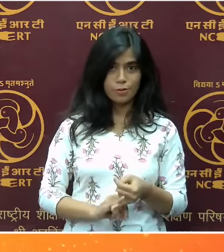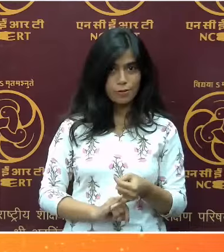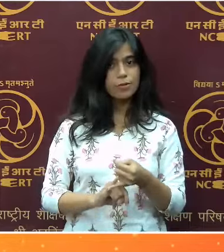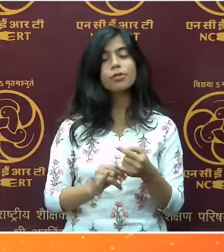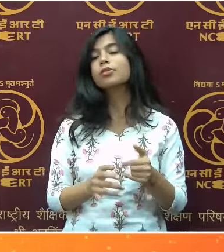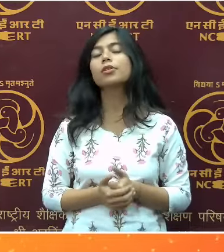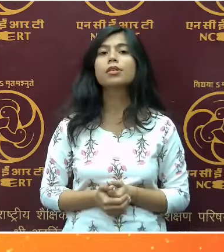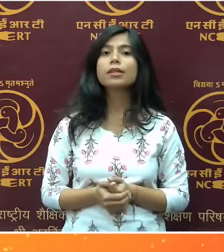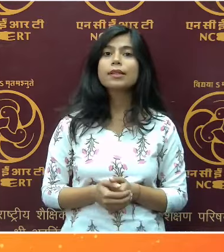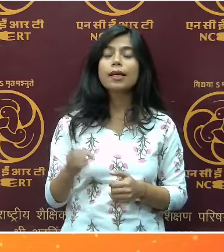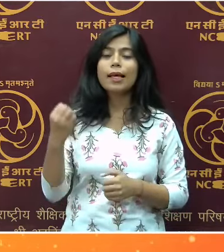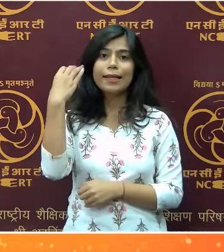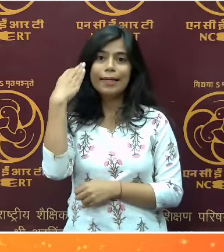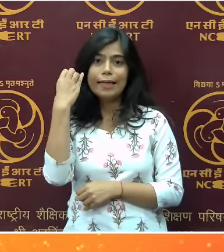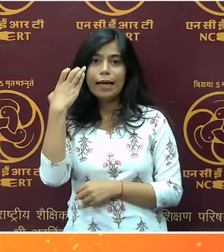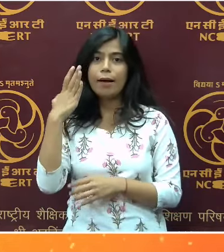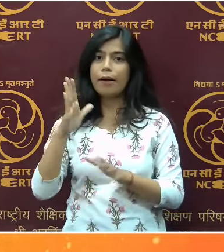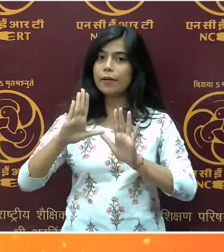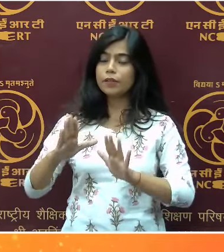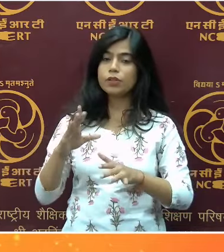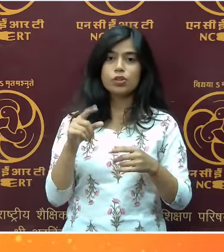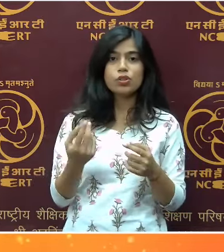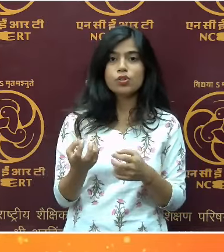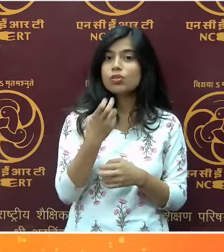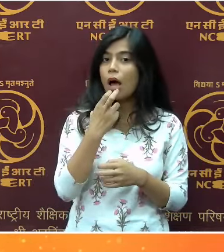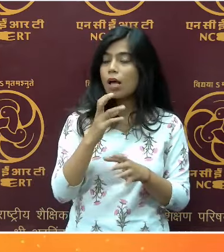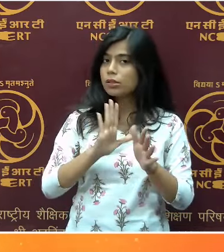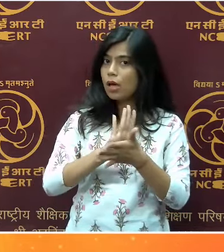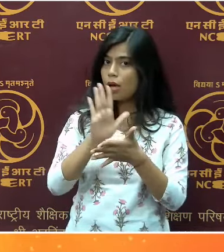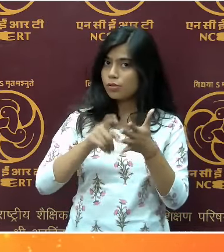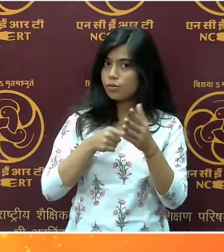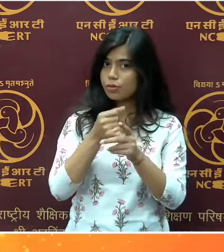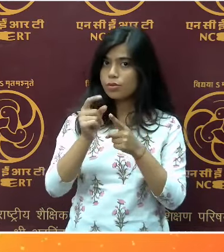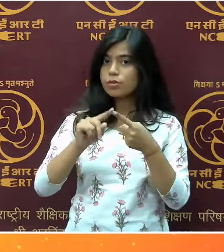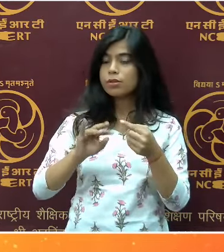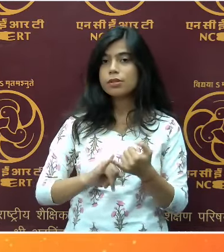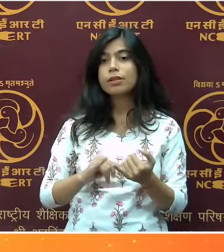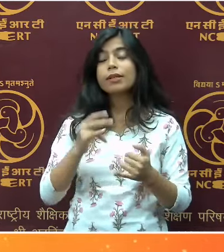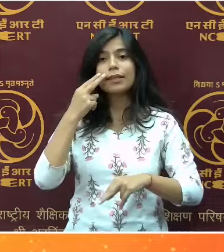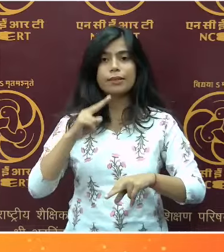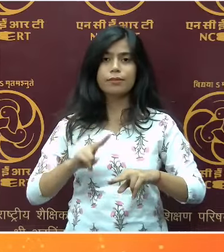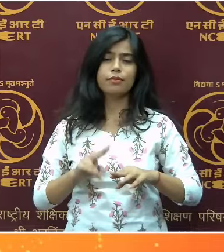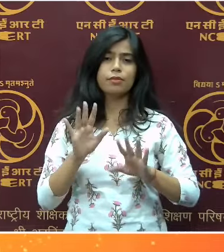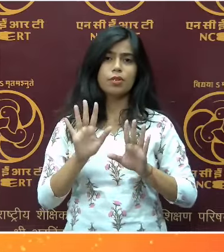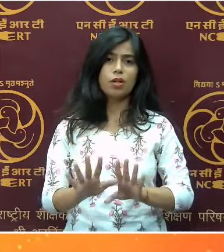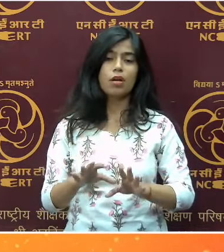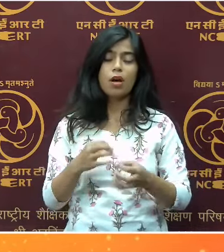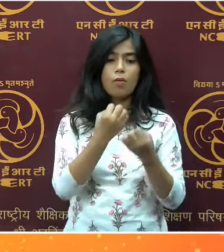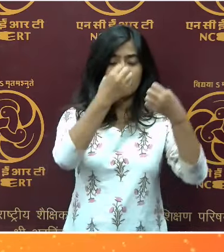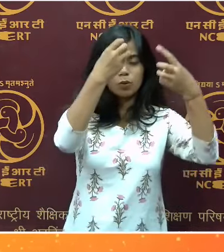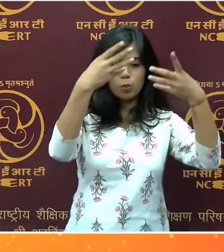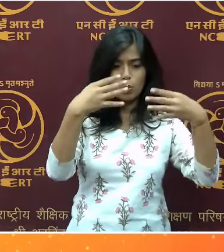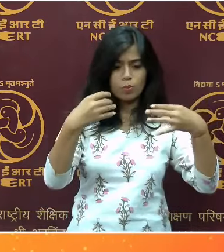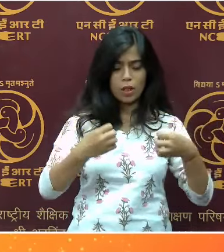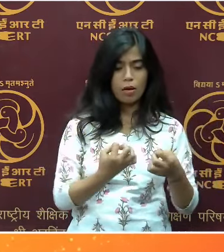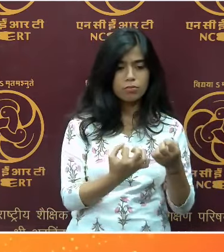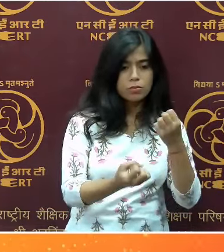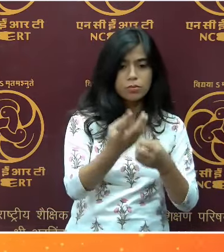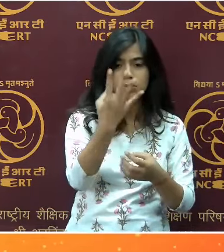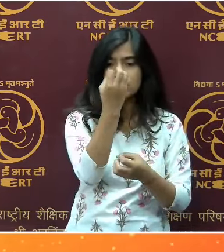these electric charges are conserved, because if you count the total number of